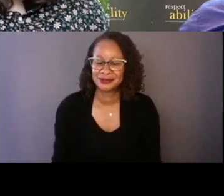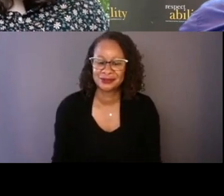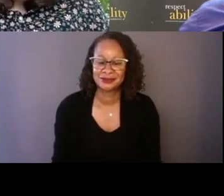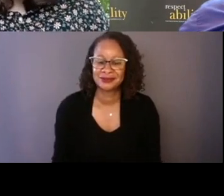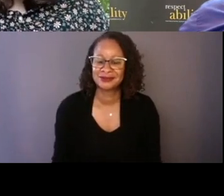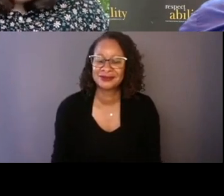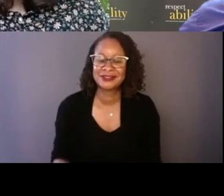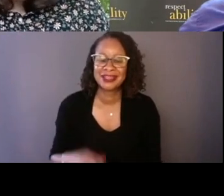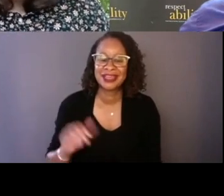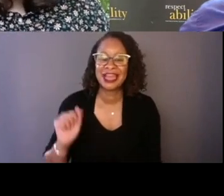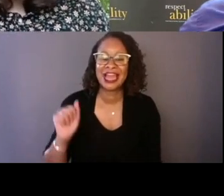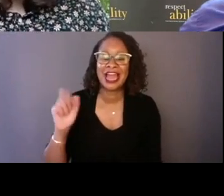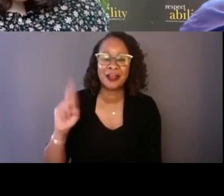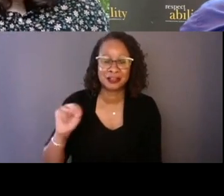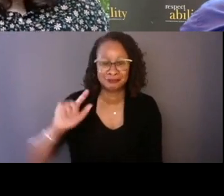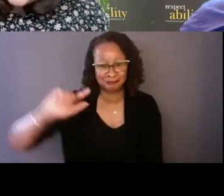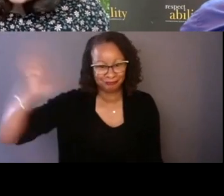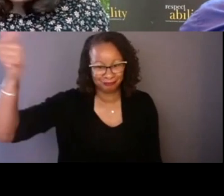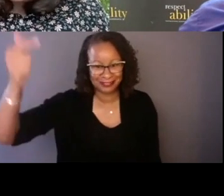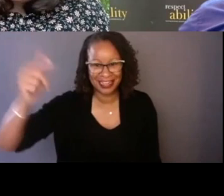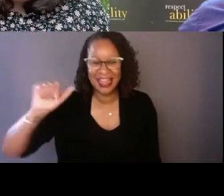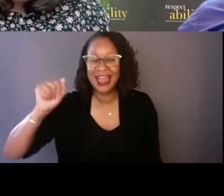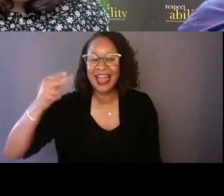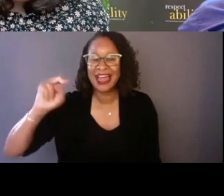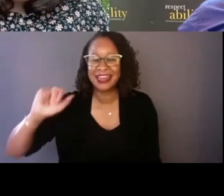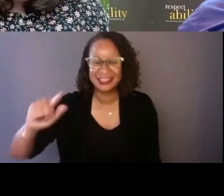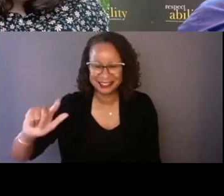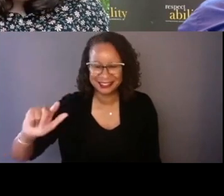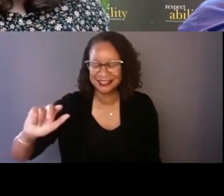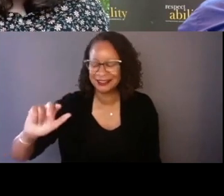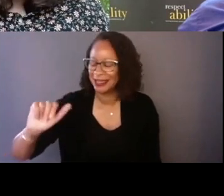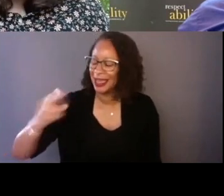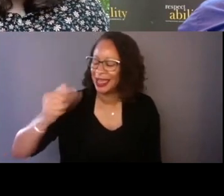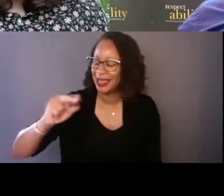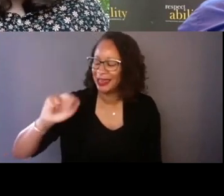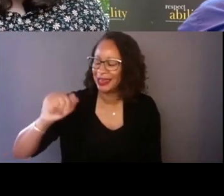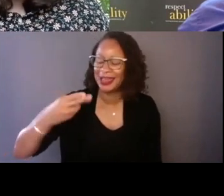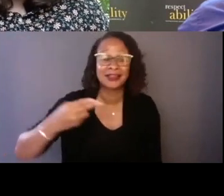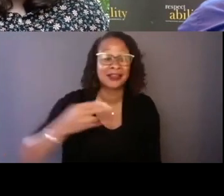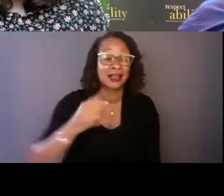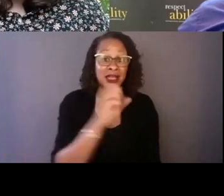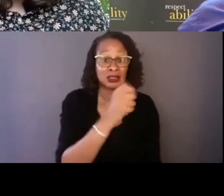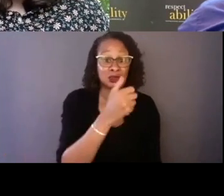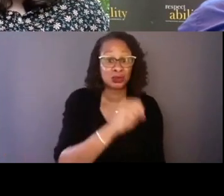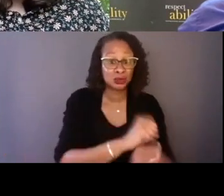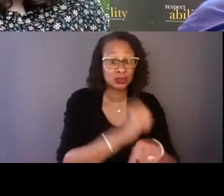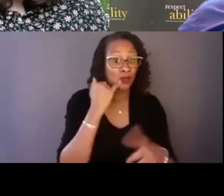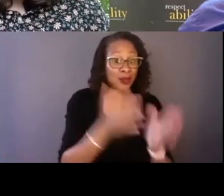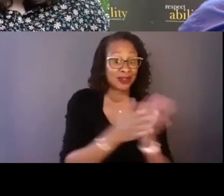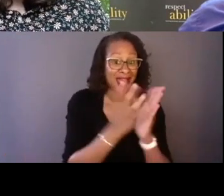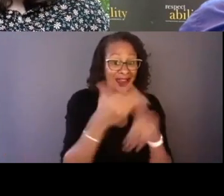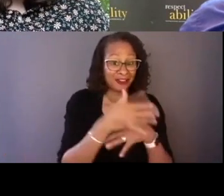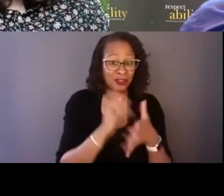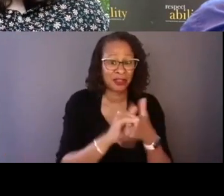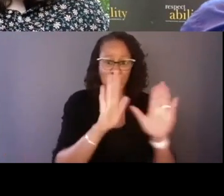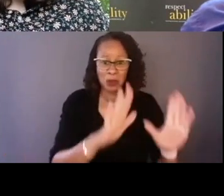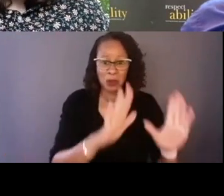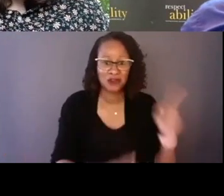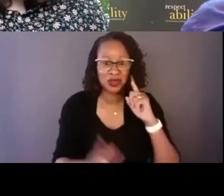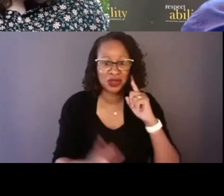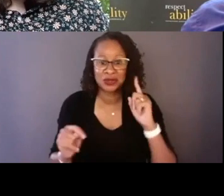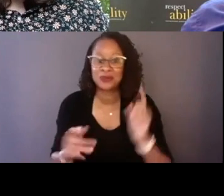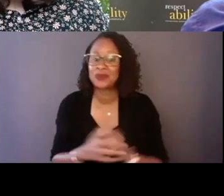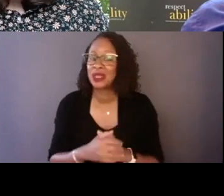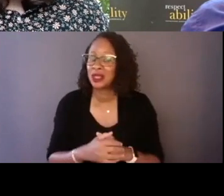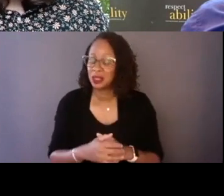go first. I'll go second. Me too. And then Susan, anything you have to add after that would still be great to hear. Great. So